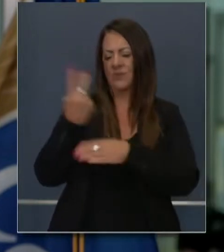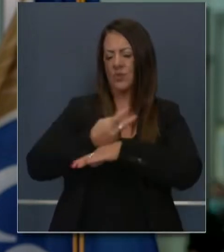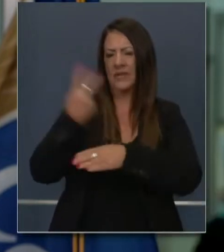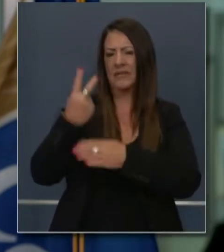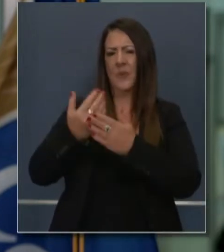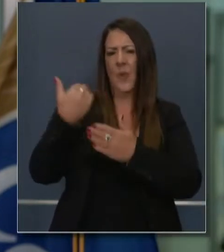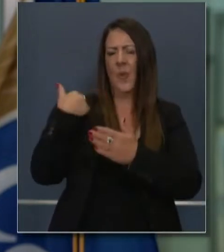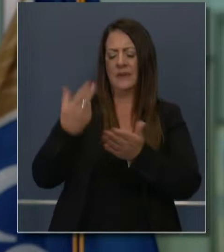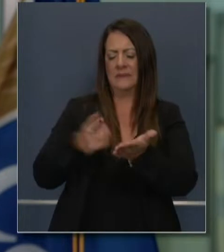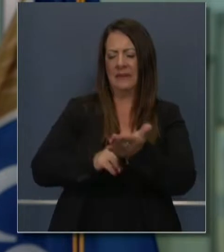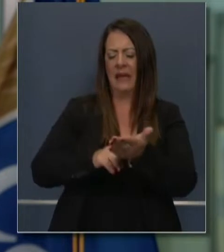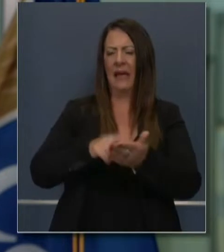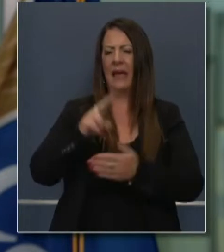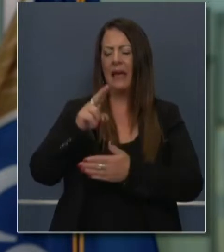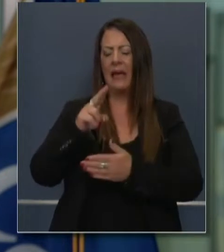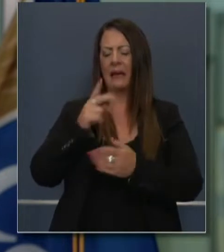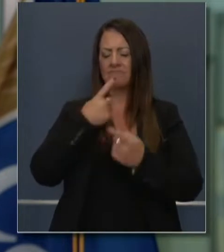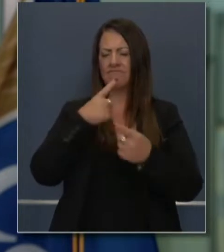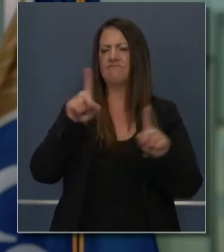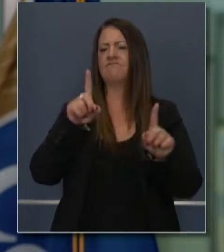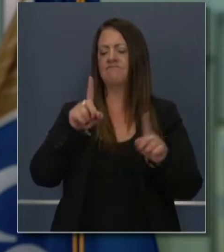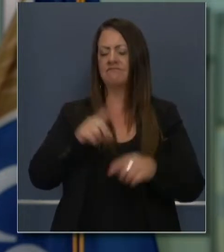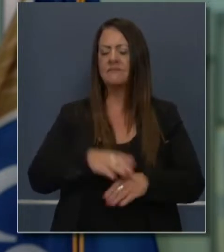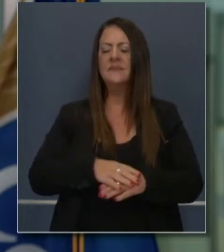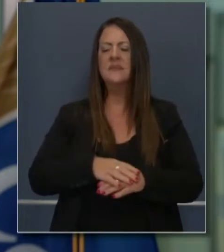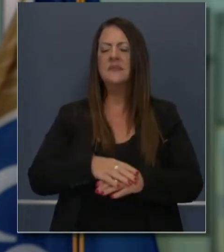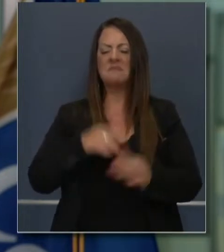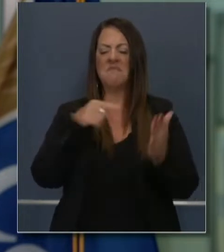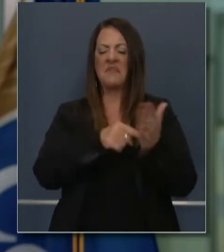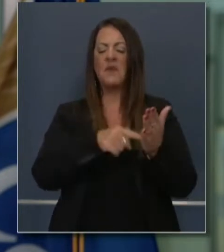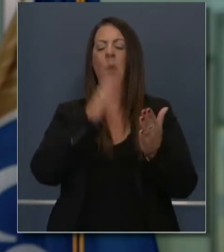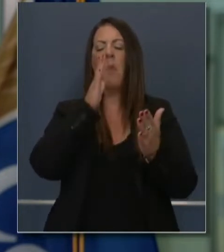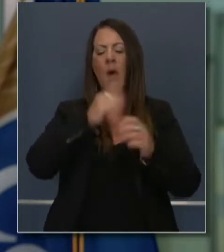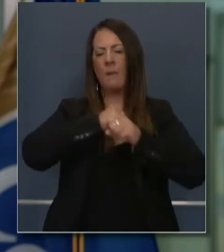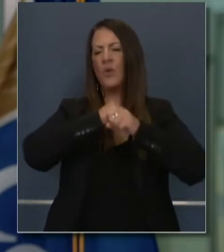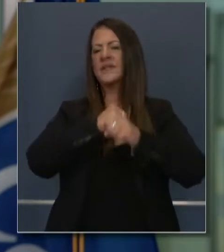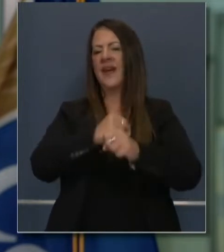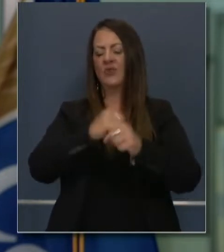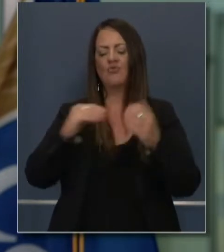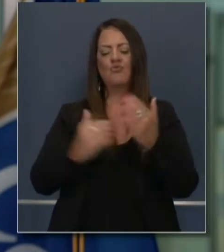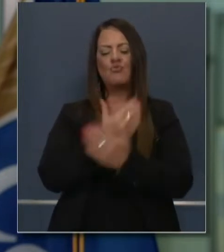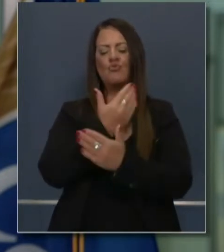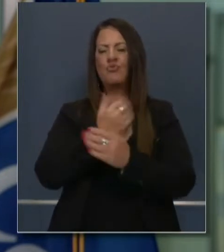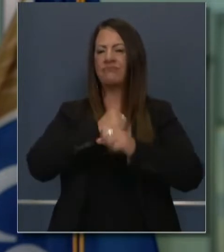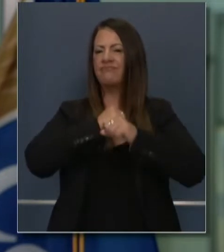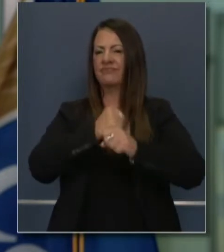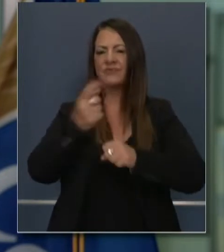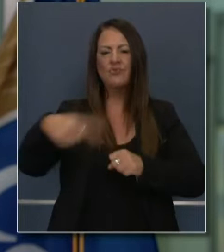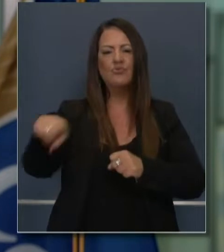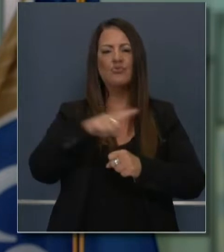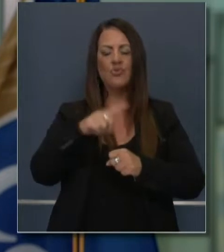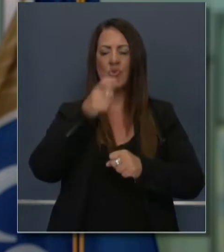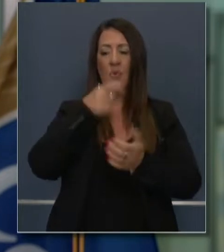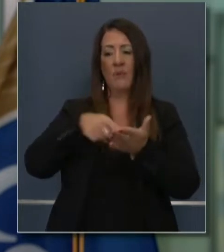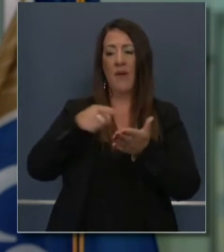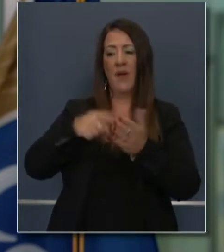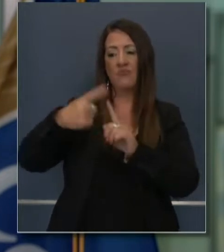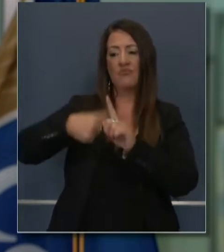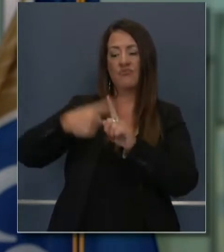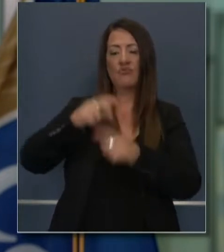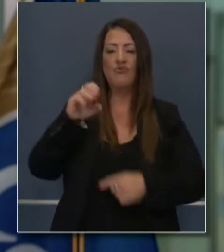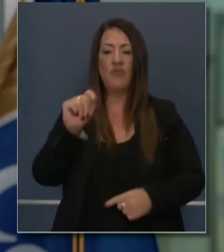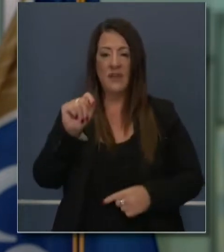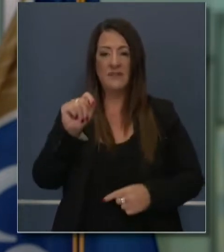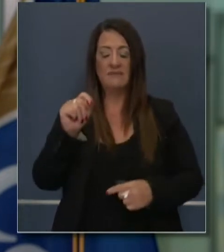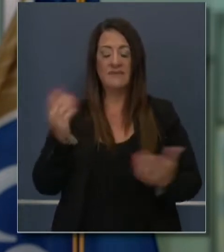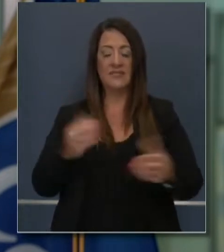ago that we believe will protect millions and millions of renters here in the state of